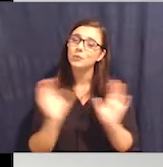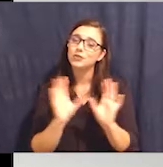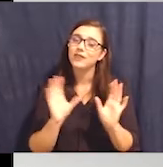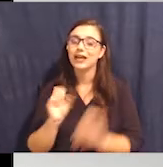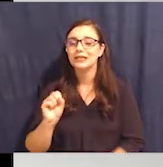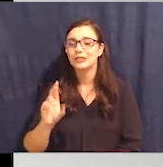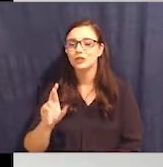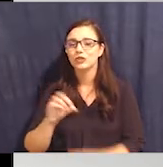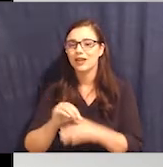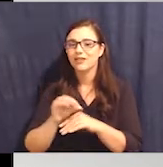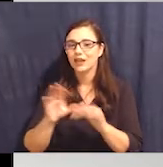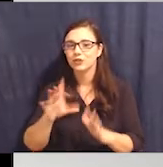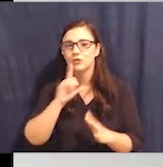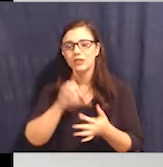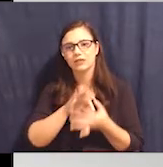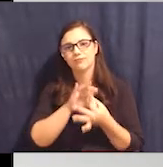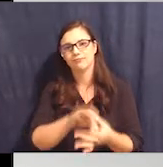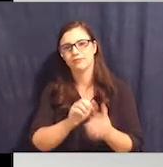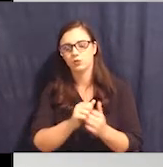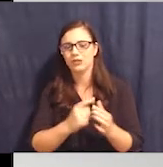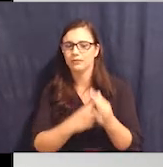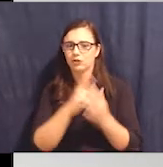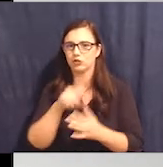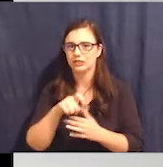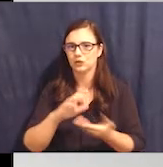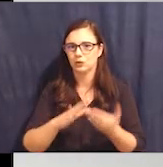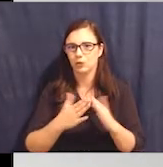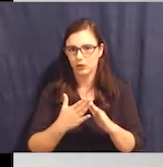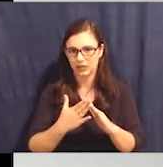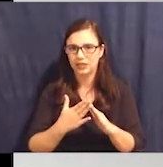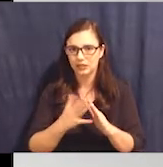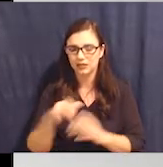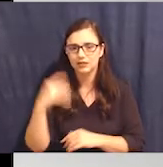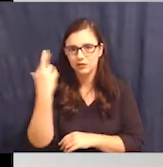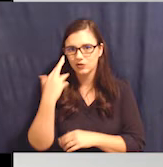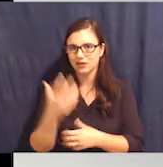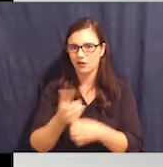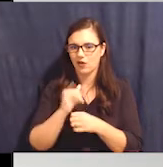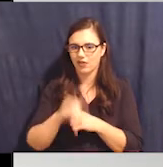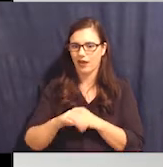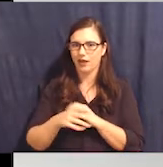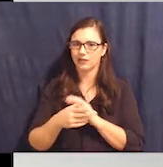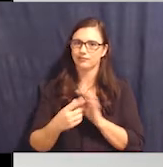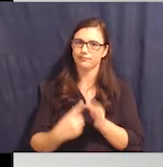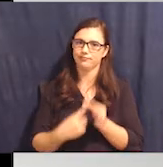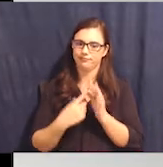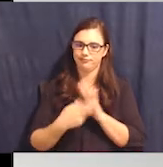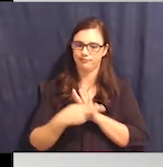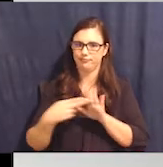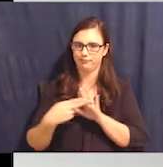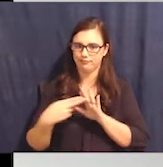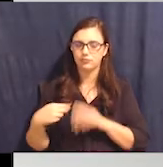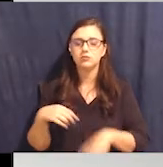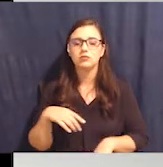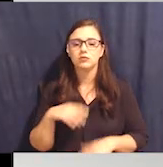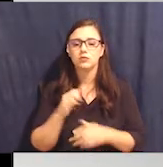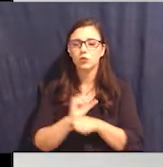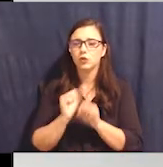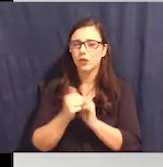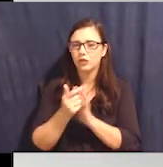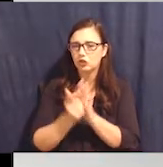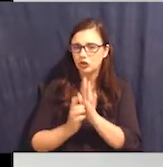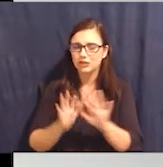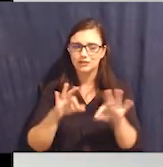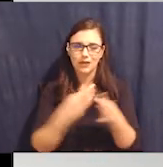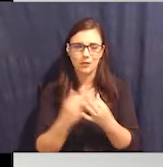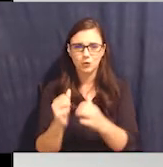I'm also a certified senior advisor, which is very related to the special needs community, which is why I got that designation. And we work with